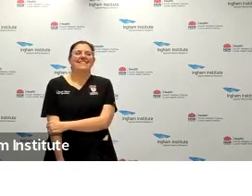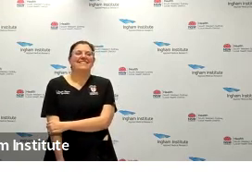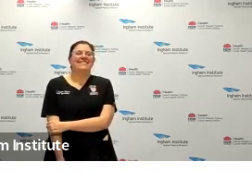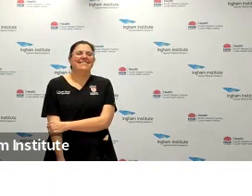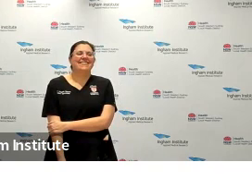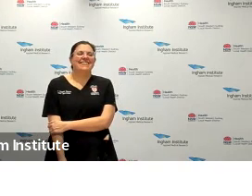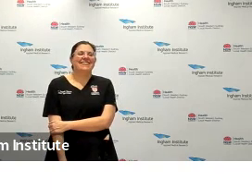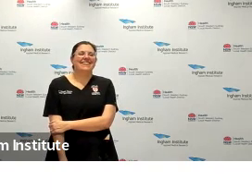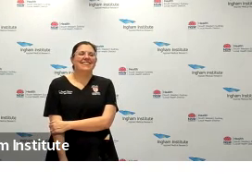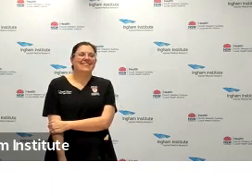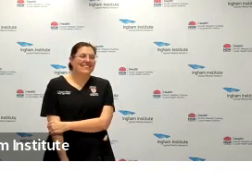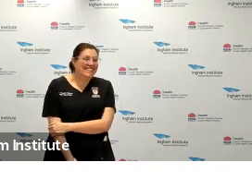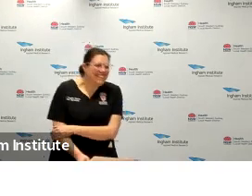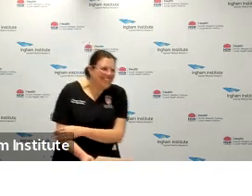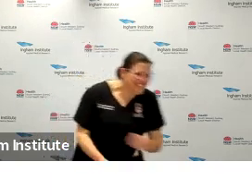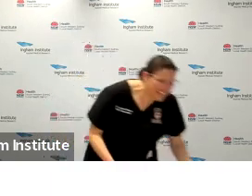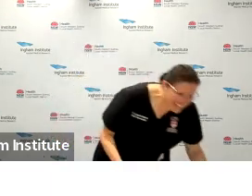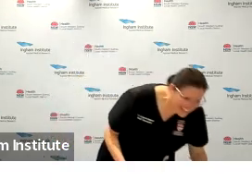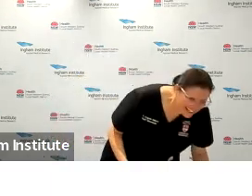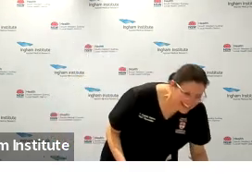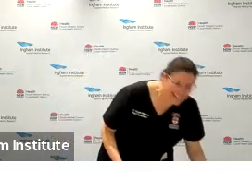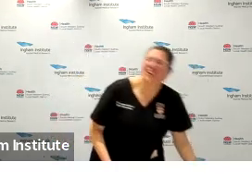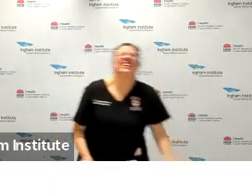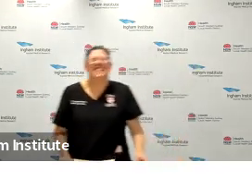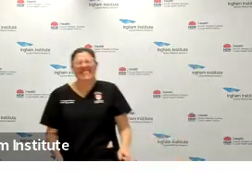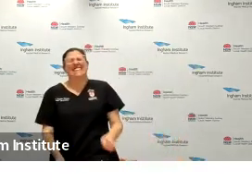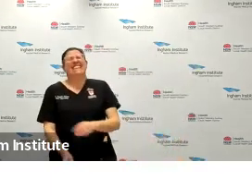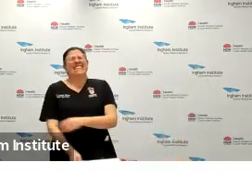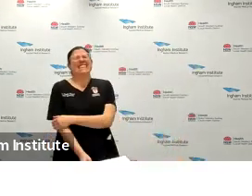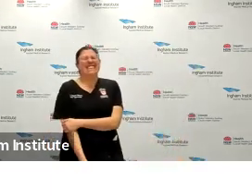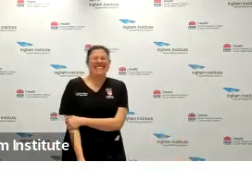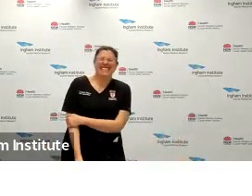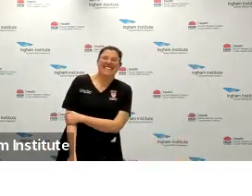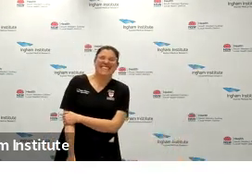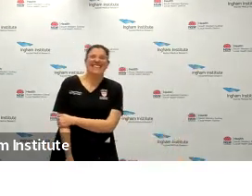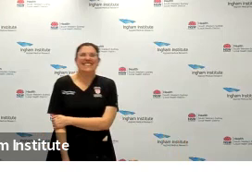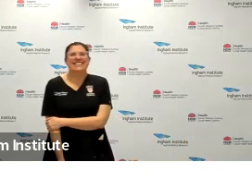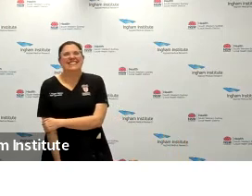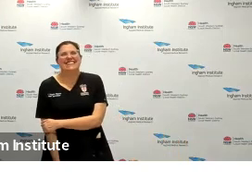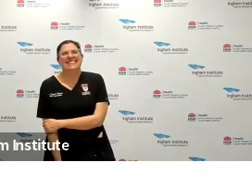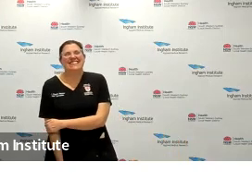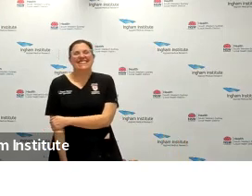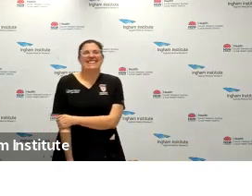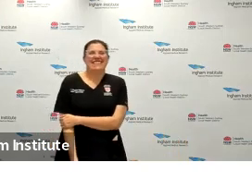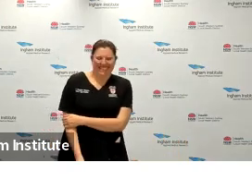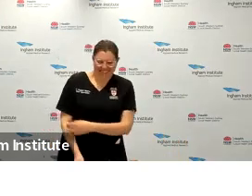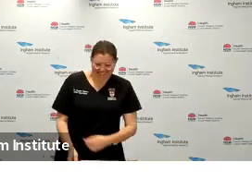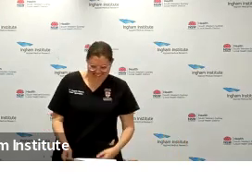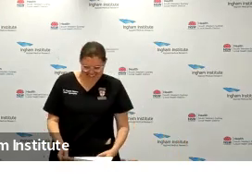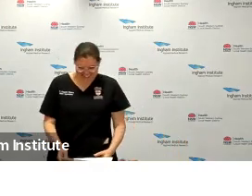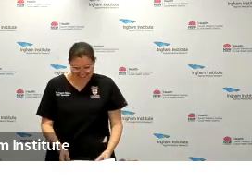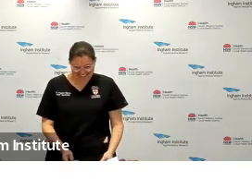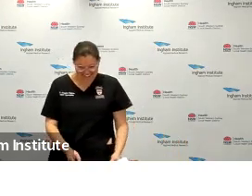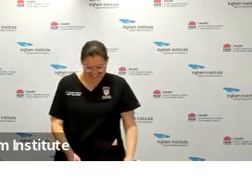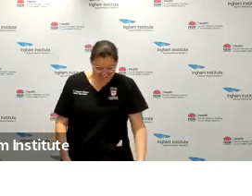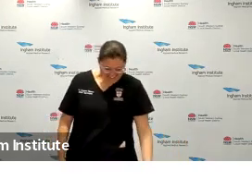seen either Kim or our 19-year-old at the time when this disease is taking off, let's say we were at 29 weeks of the pregnancy, how can we